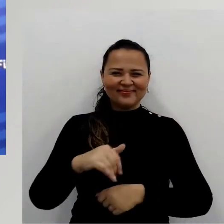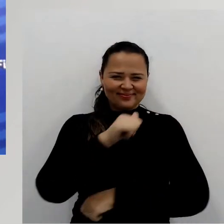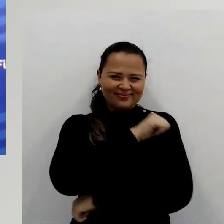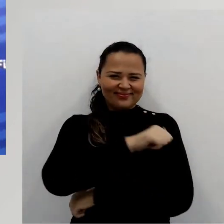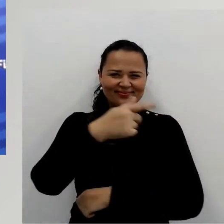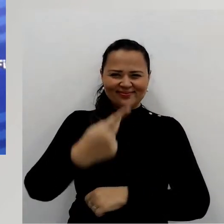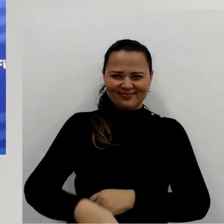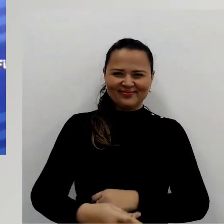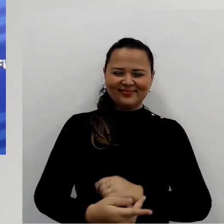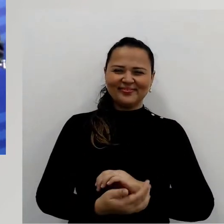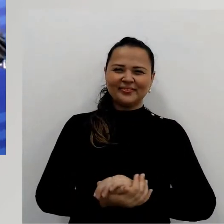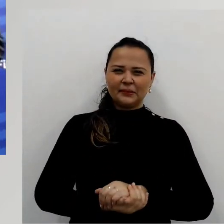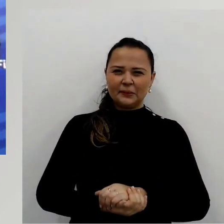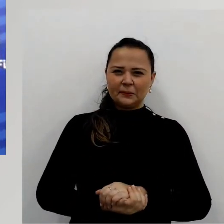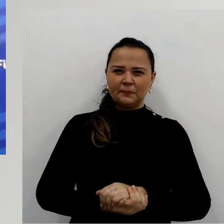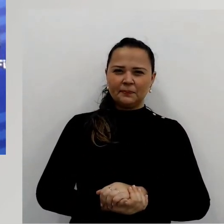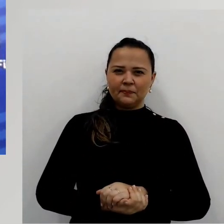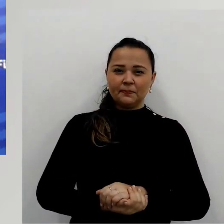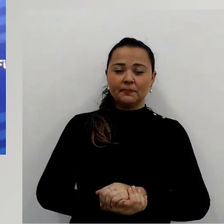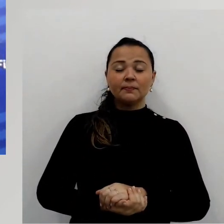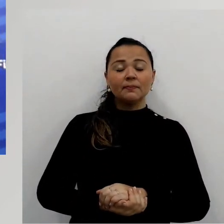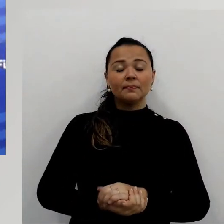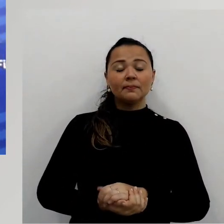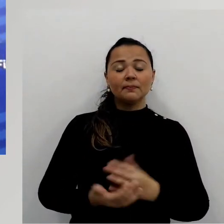in Brazil and in Rio de Janeiro.